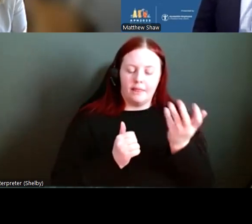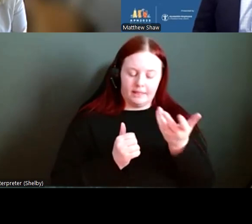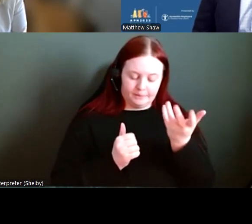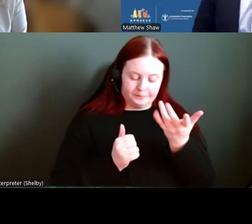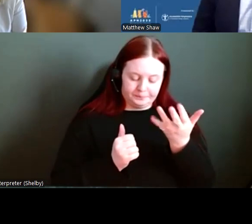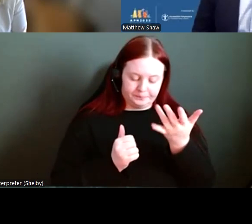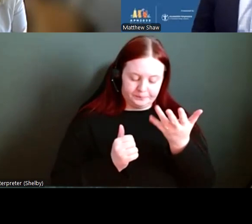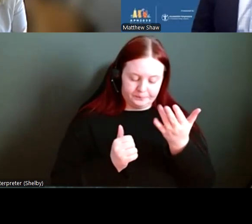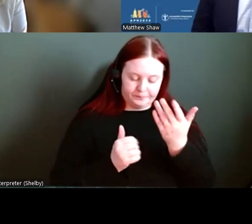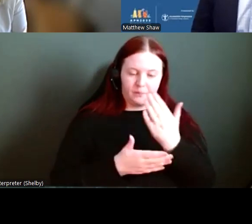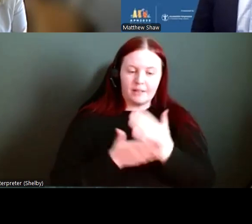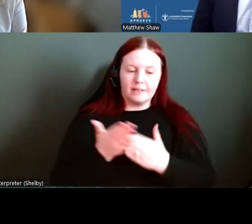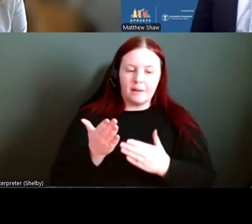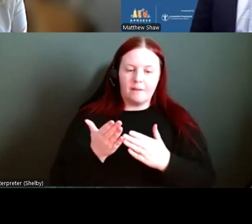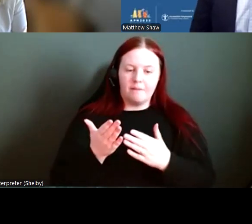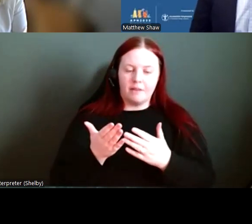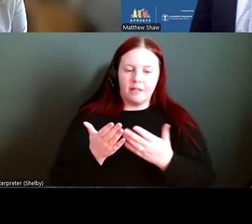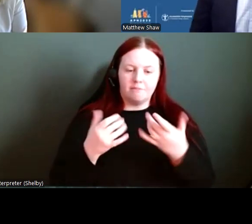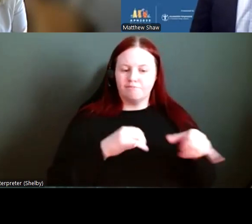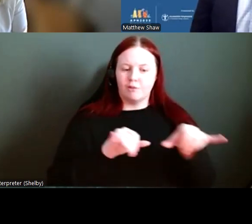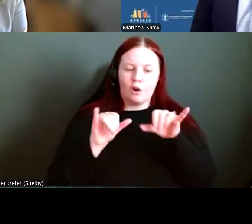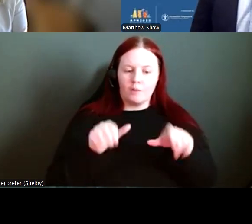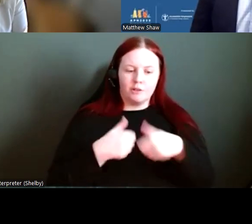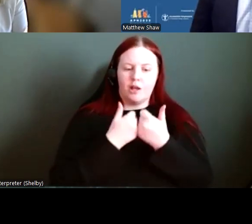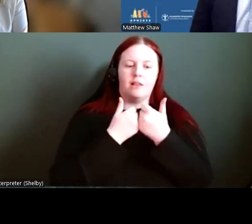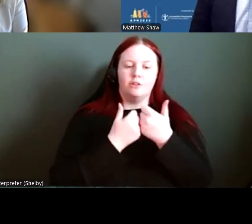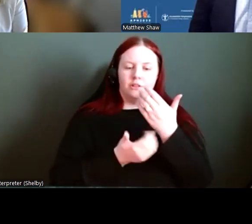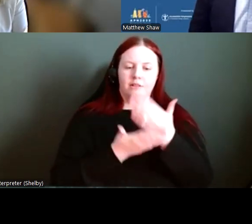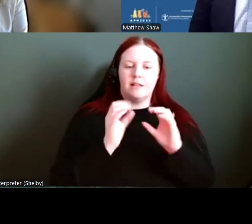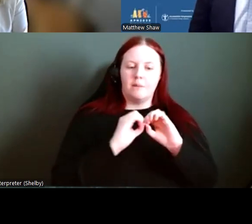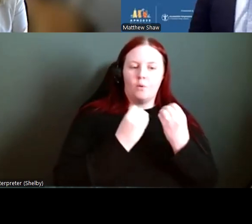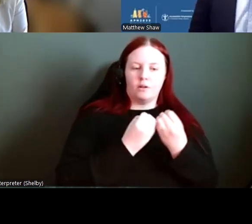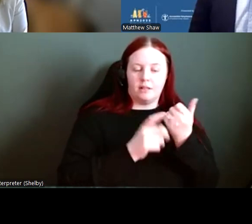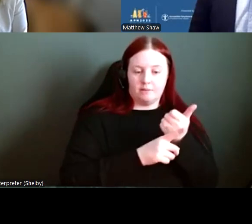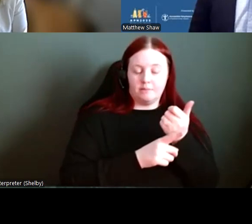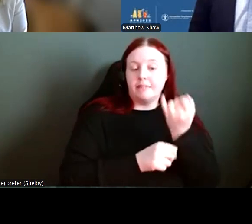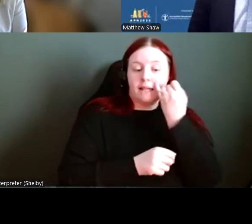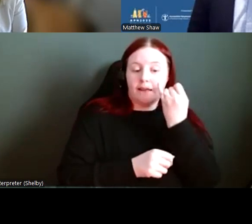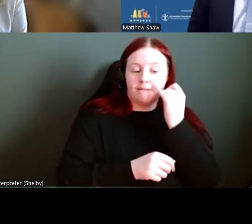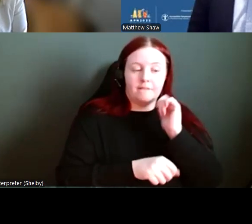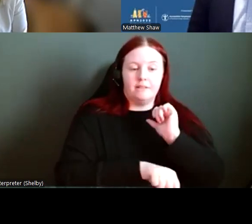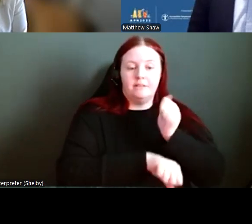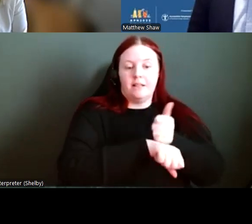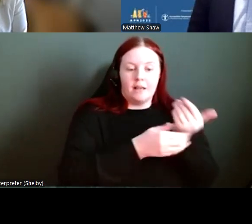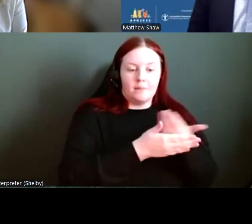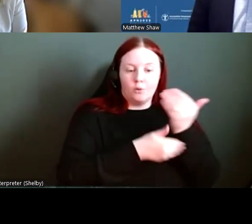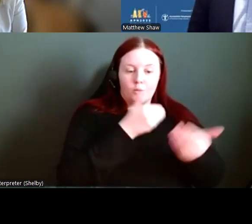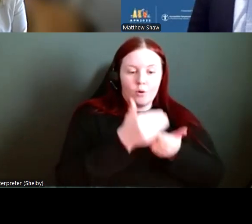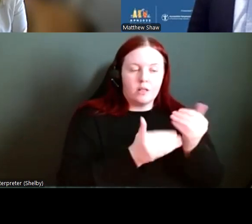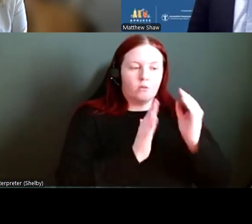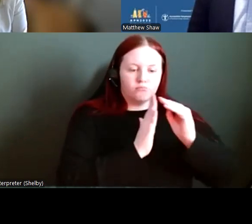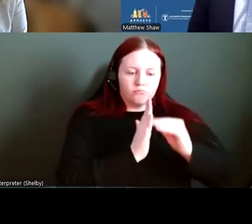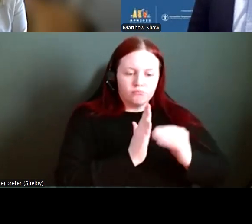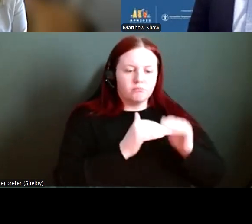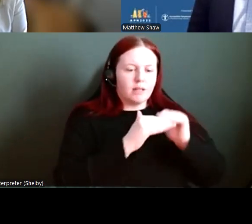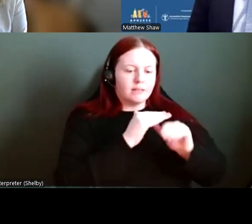what some of the common challenges are that organizations maybe face when they're implementing and tracking accessibility measures, and